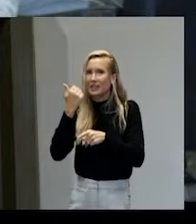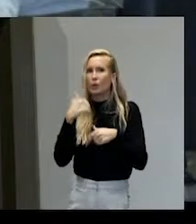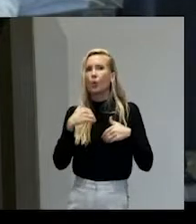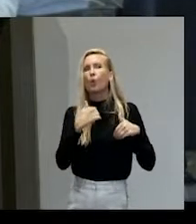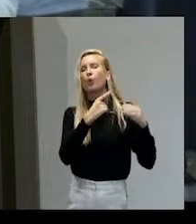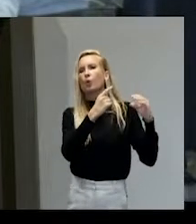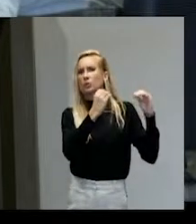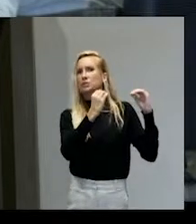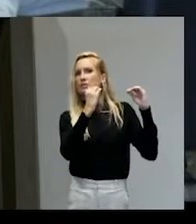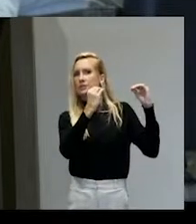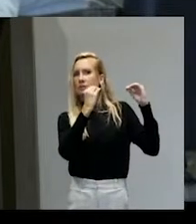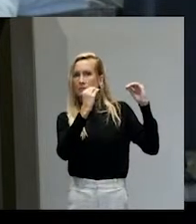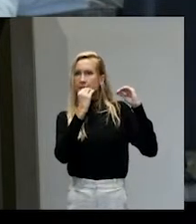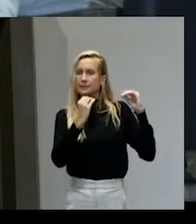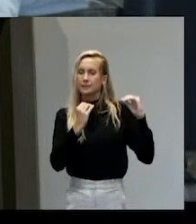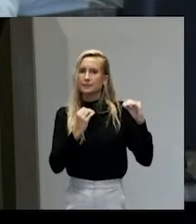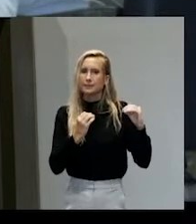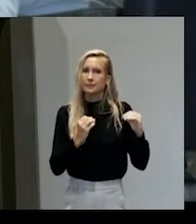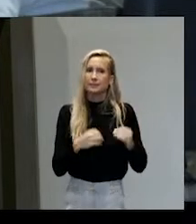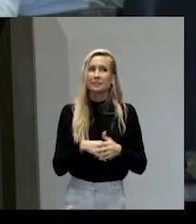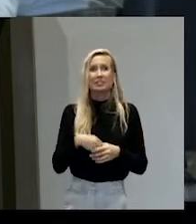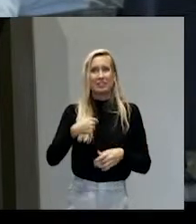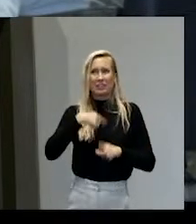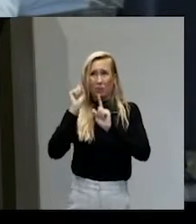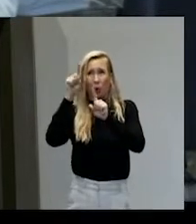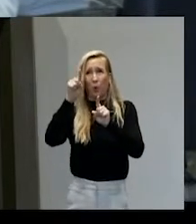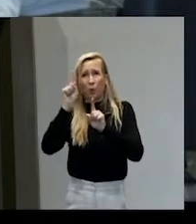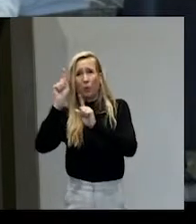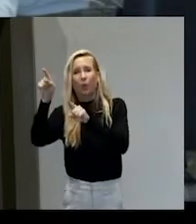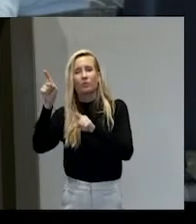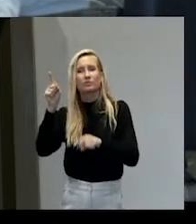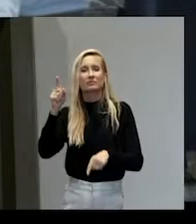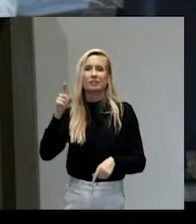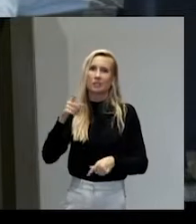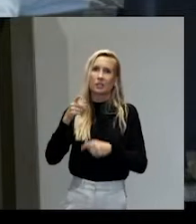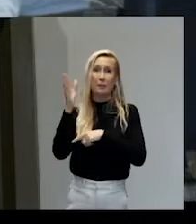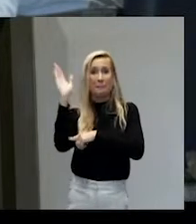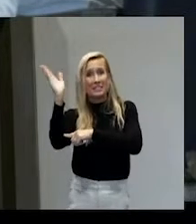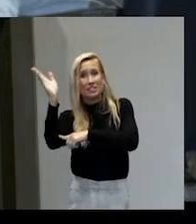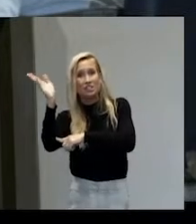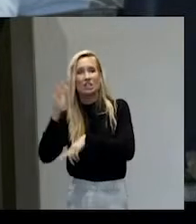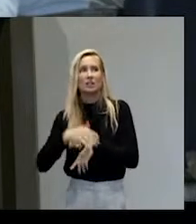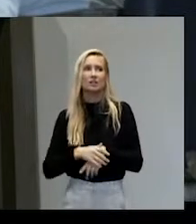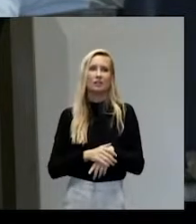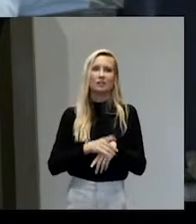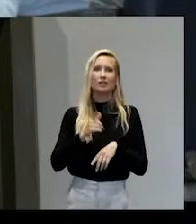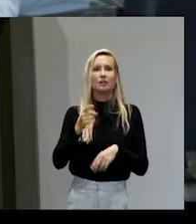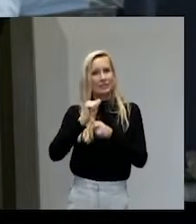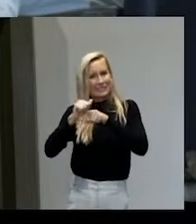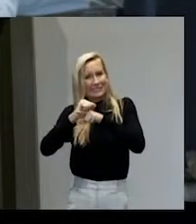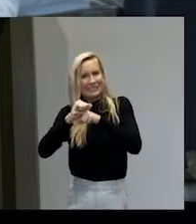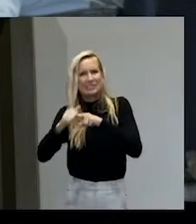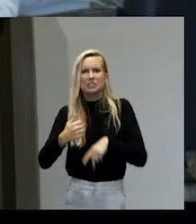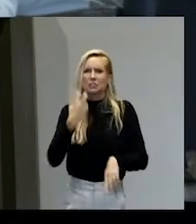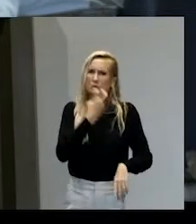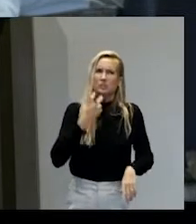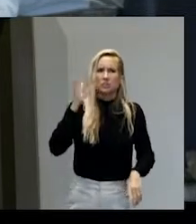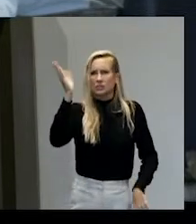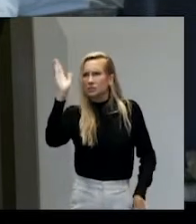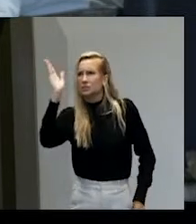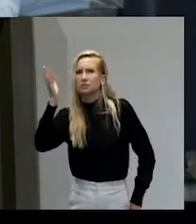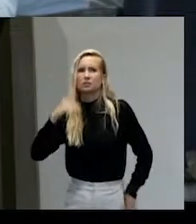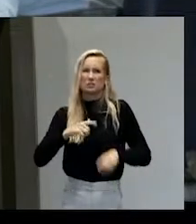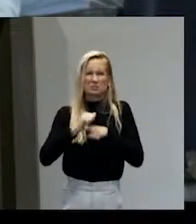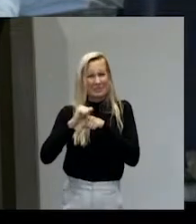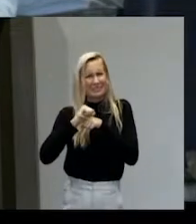I'd win speech awards and speech meets because I was doing these Winnie the Pooh monologues in first grade. And so from a very young